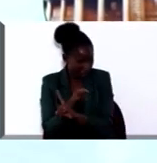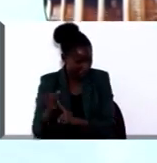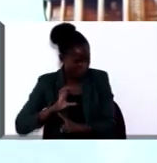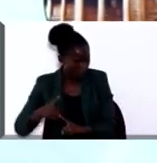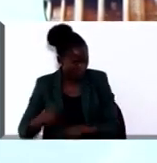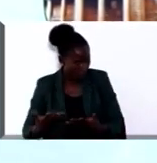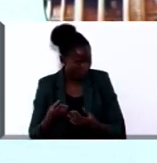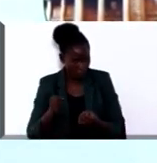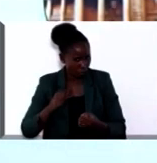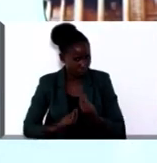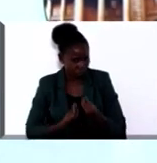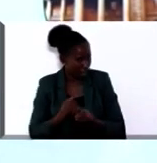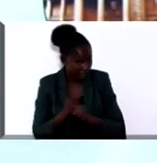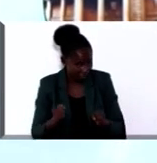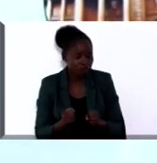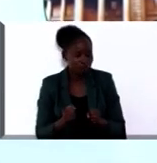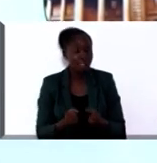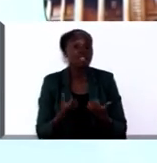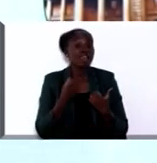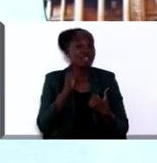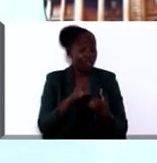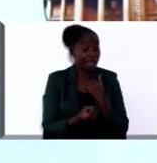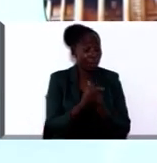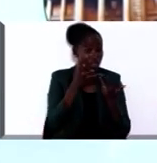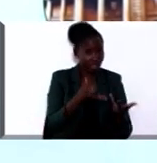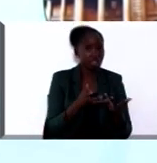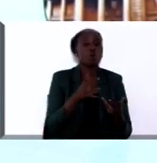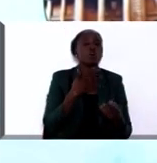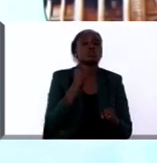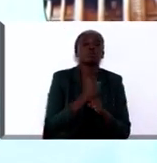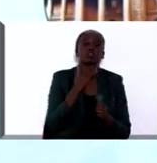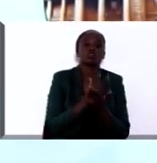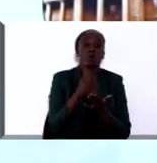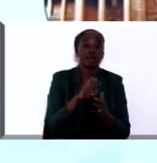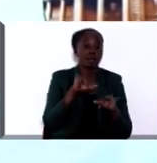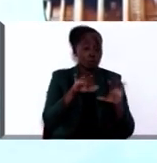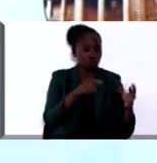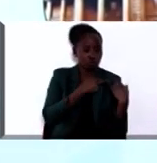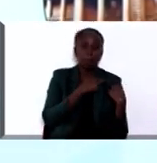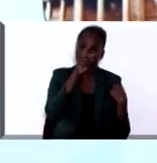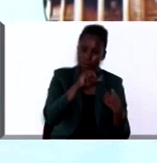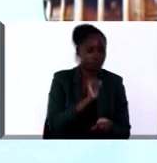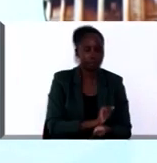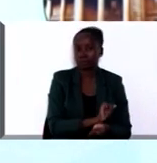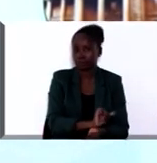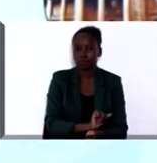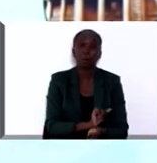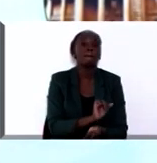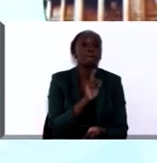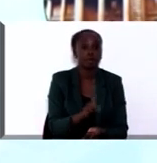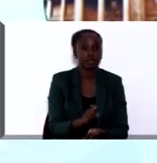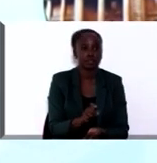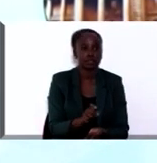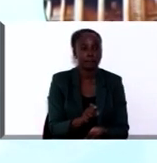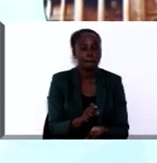cases. And we want to make sure that these cases, those responsible, are prosecuted. We will roll